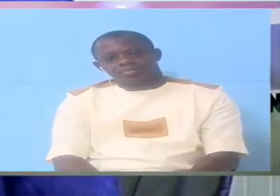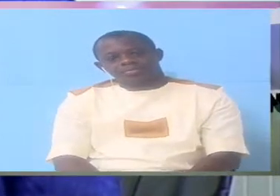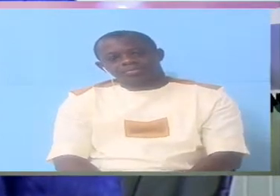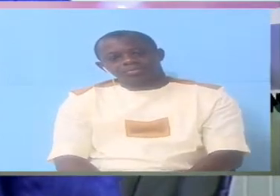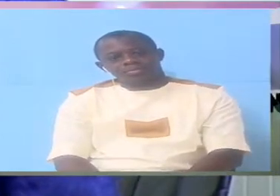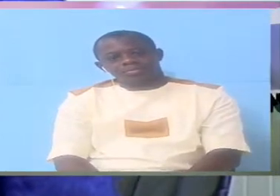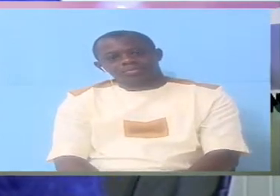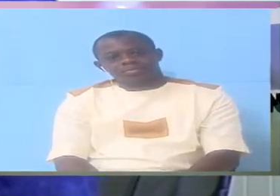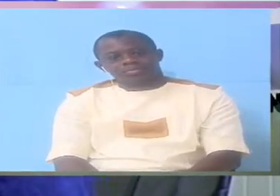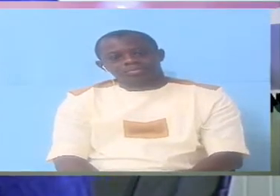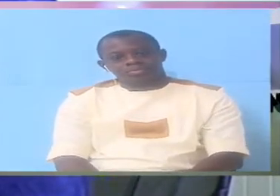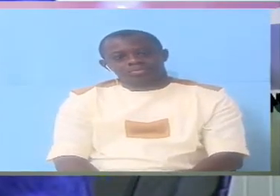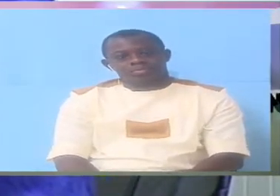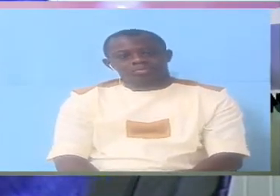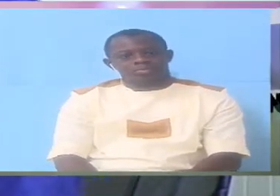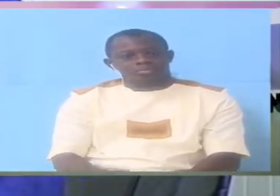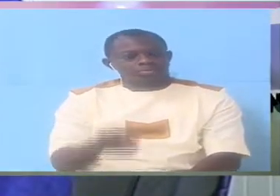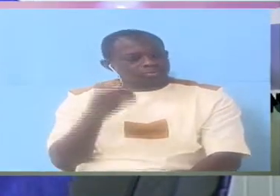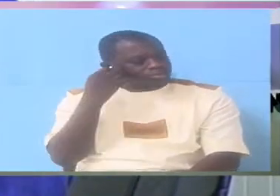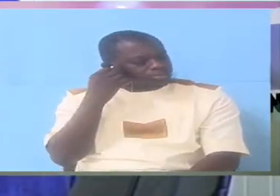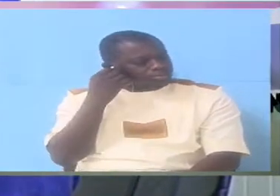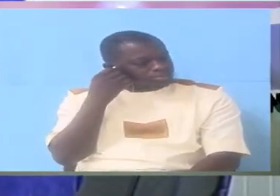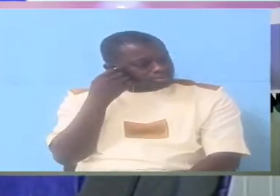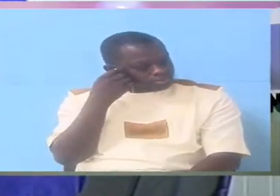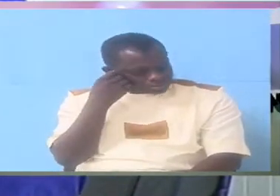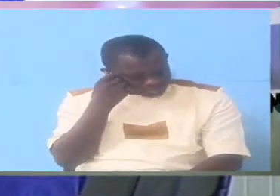Get fresh paper.